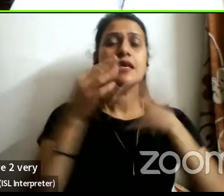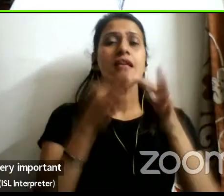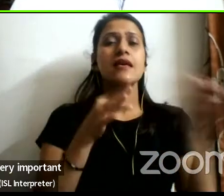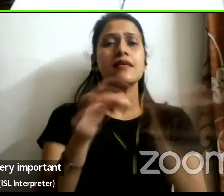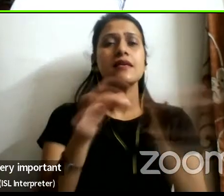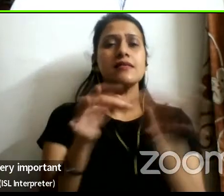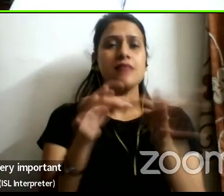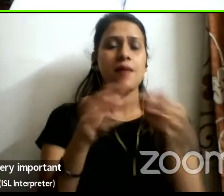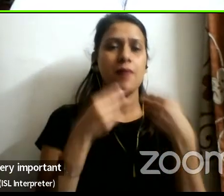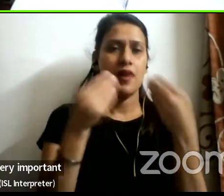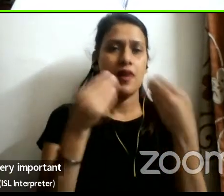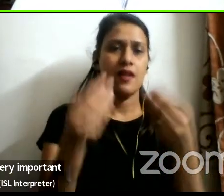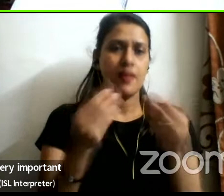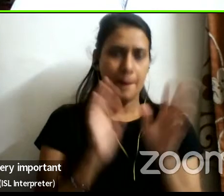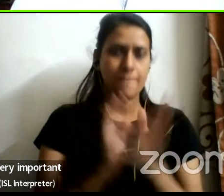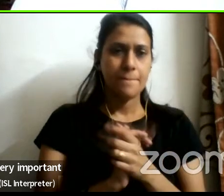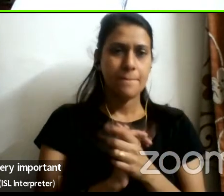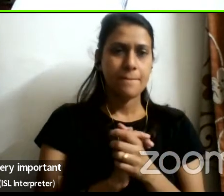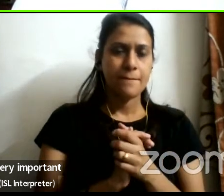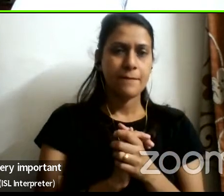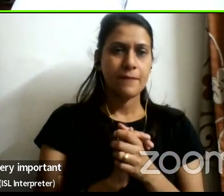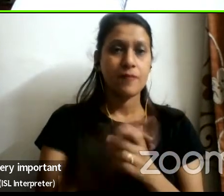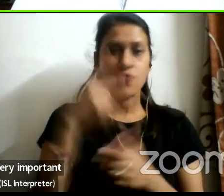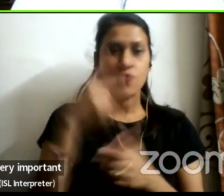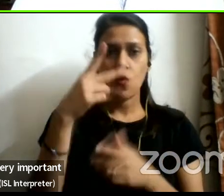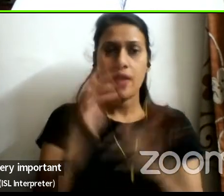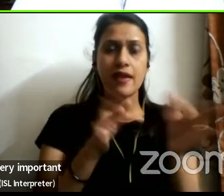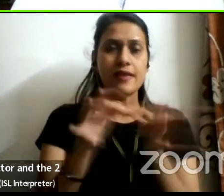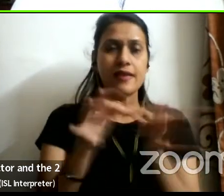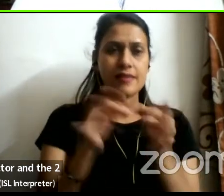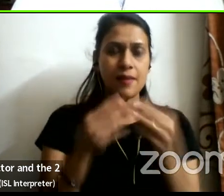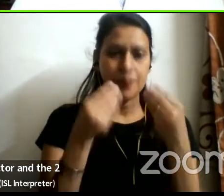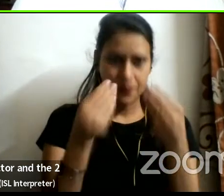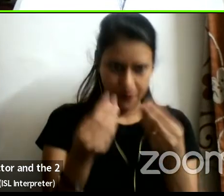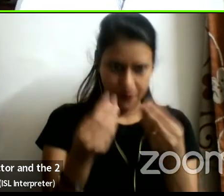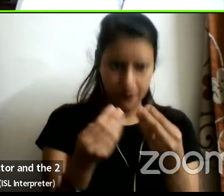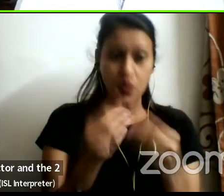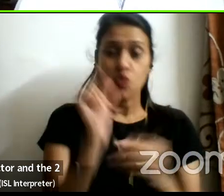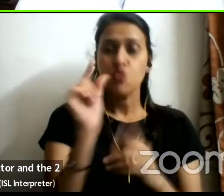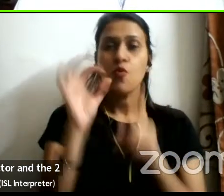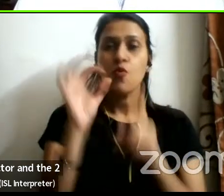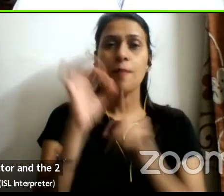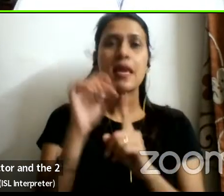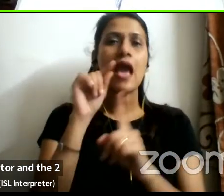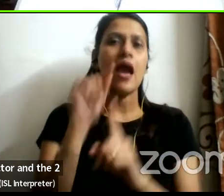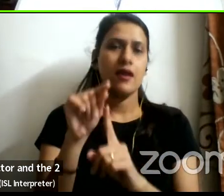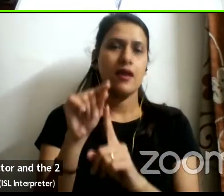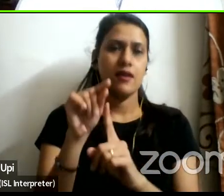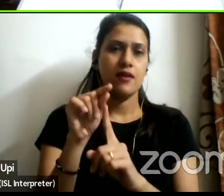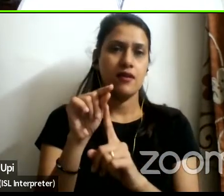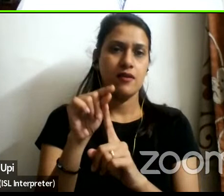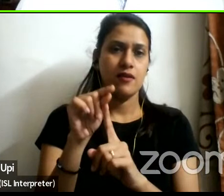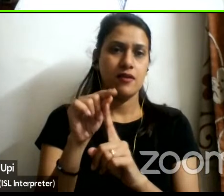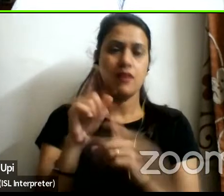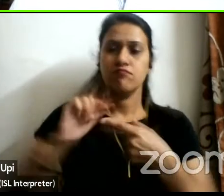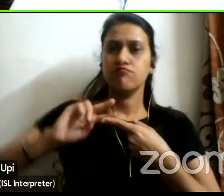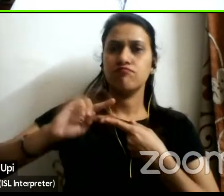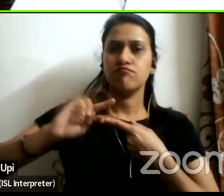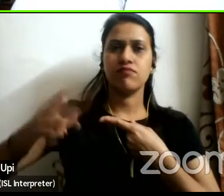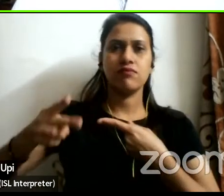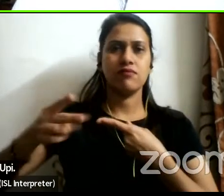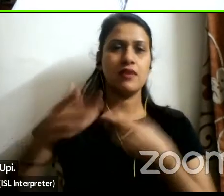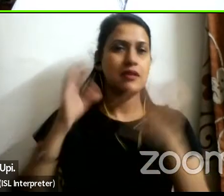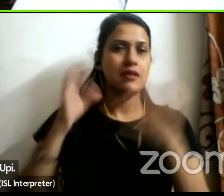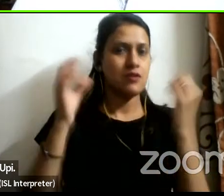tech sector. And the two examples are firstly the UPI, the Unified Payment Interface,